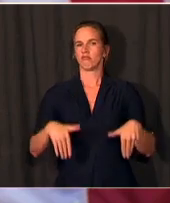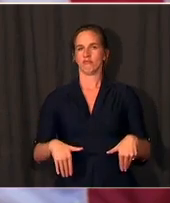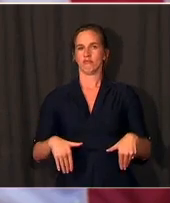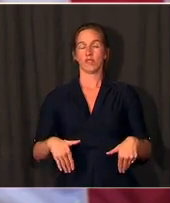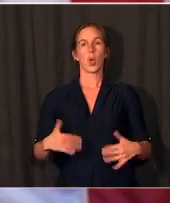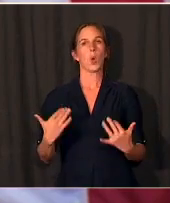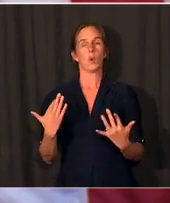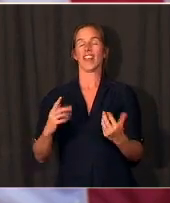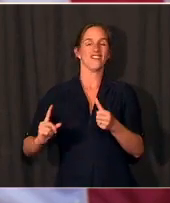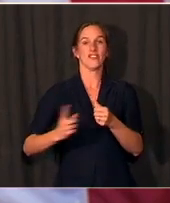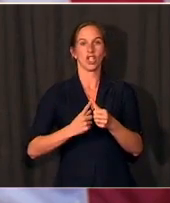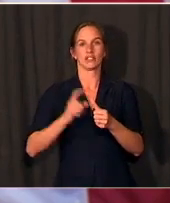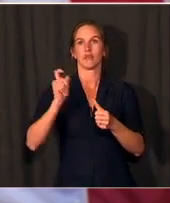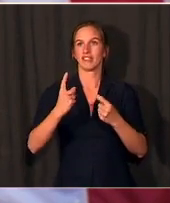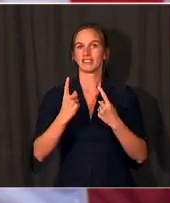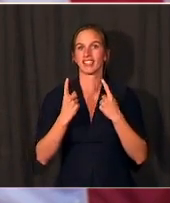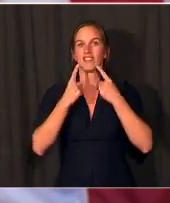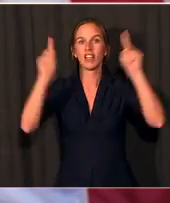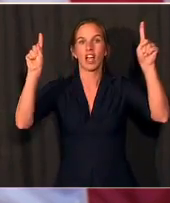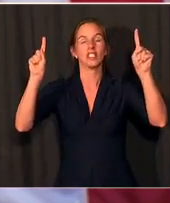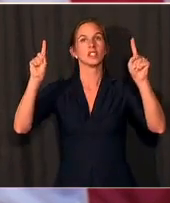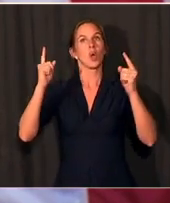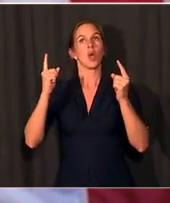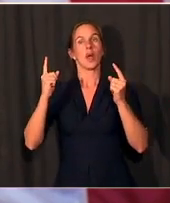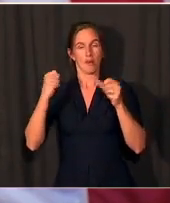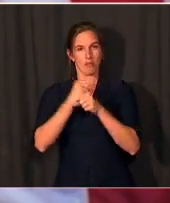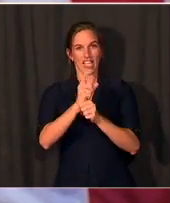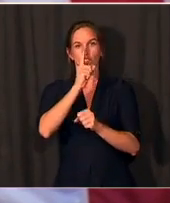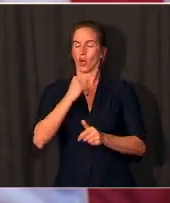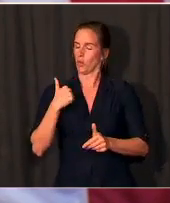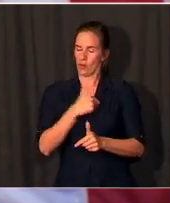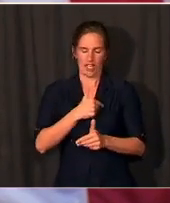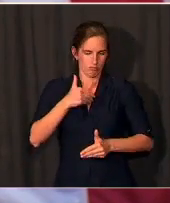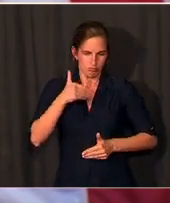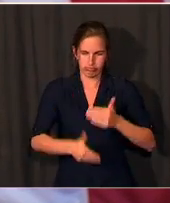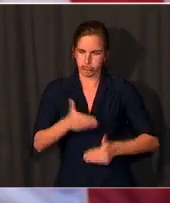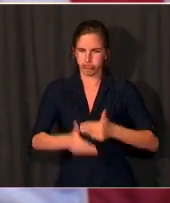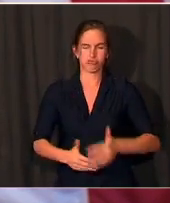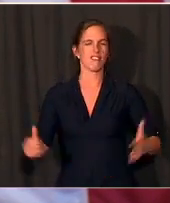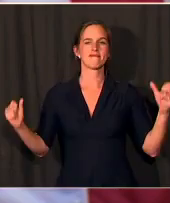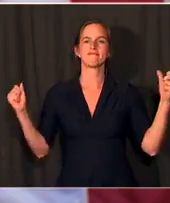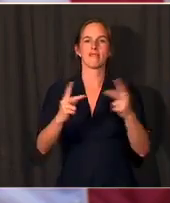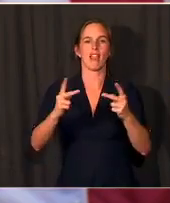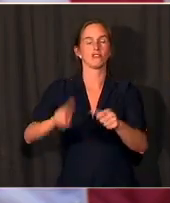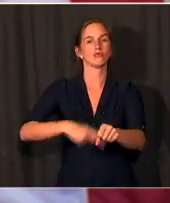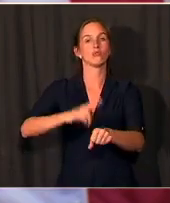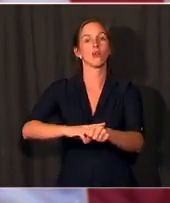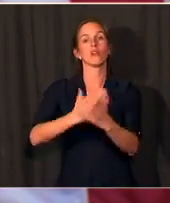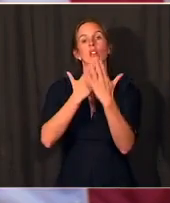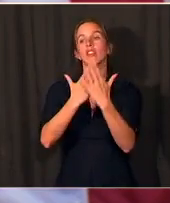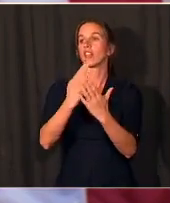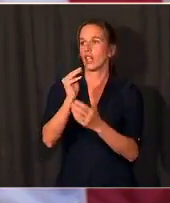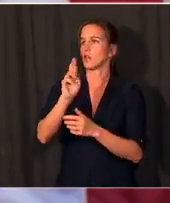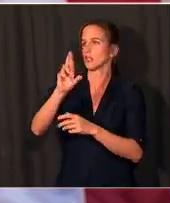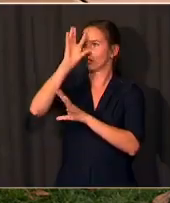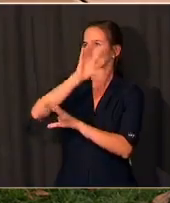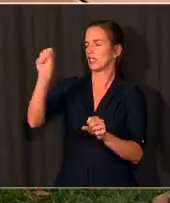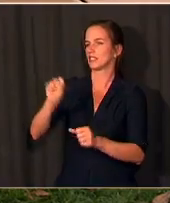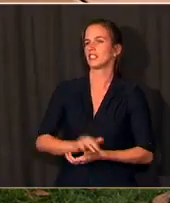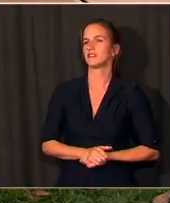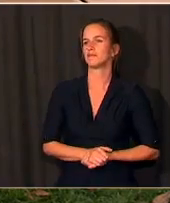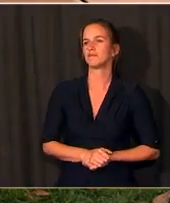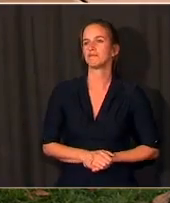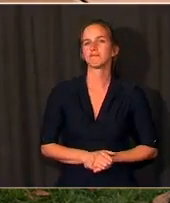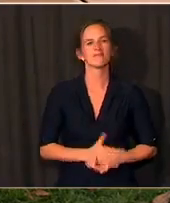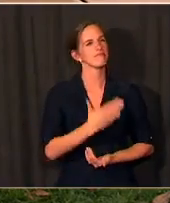we have irreversible momentum to returning our nation back to normal. Thank you, Mr. President. Thank you, General,